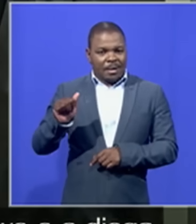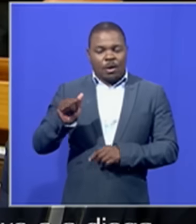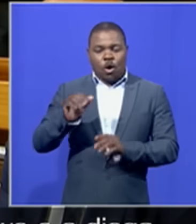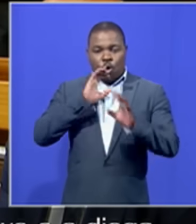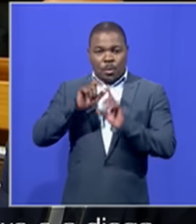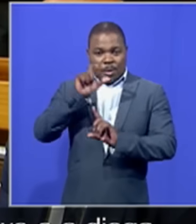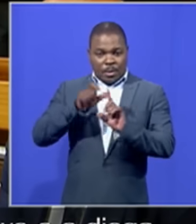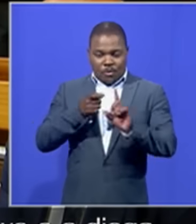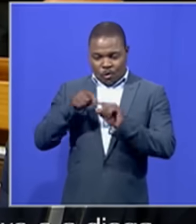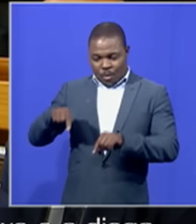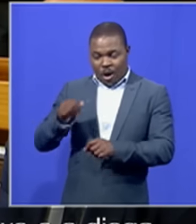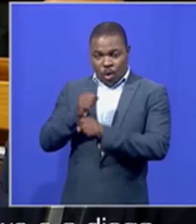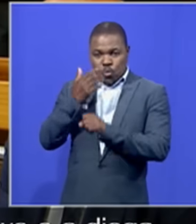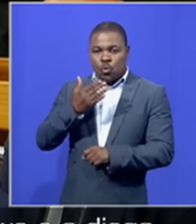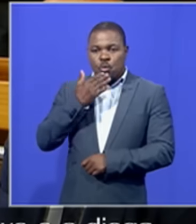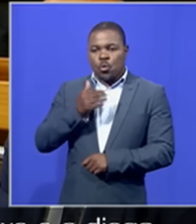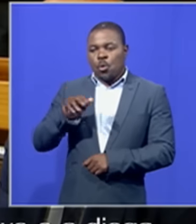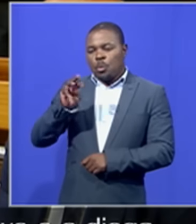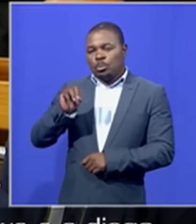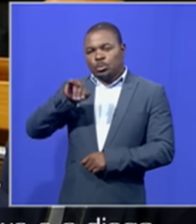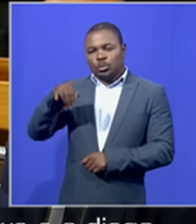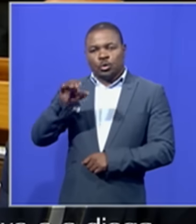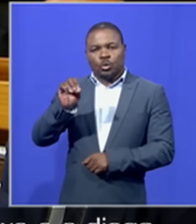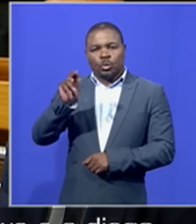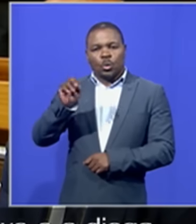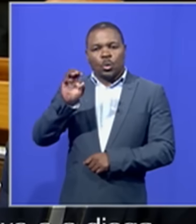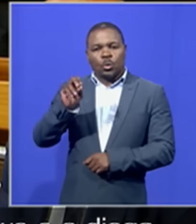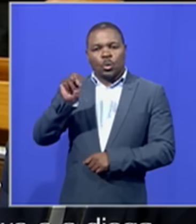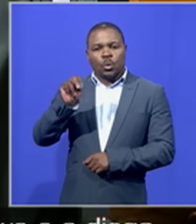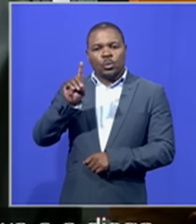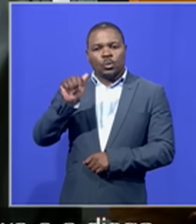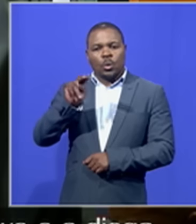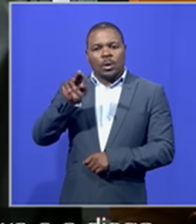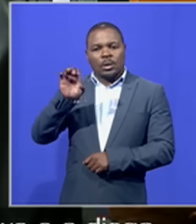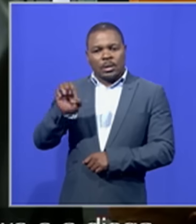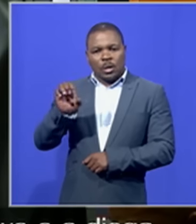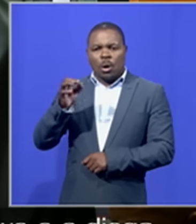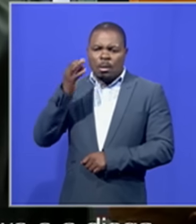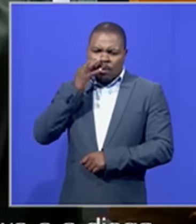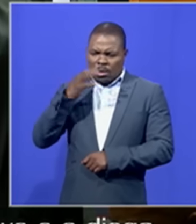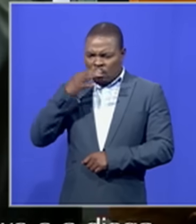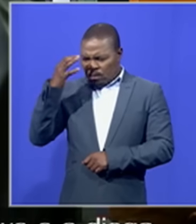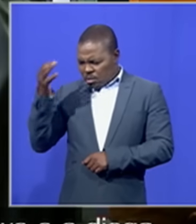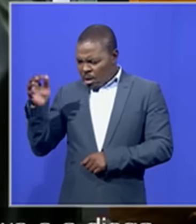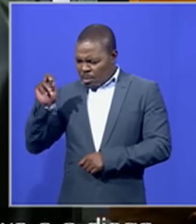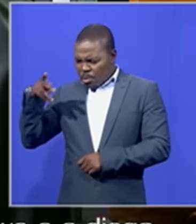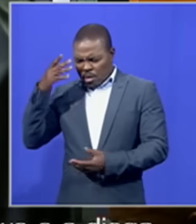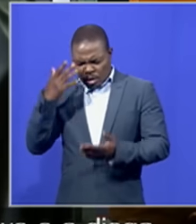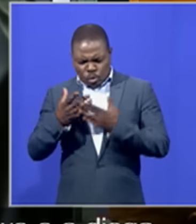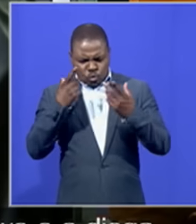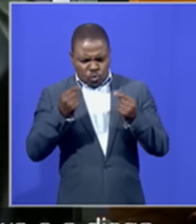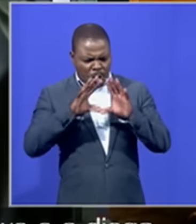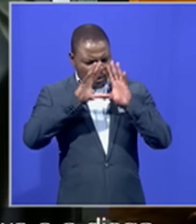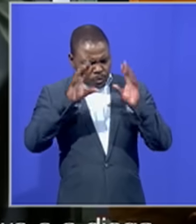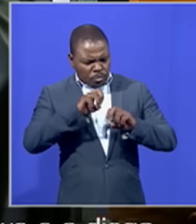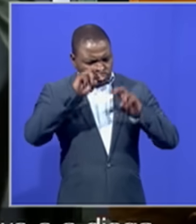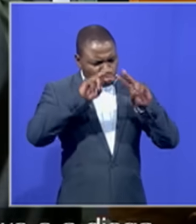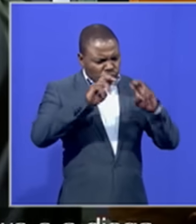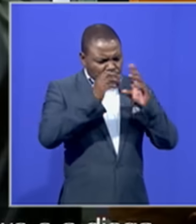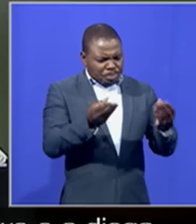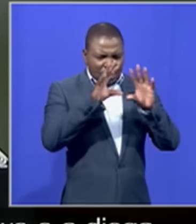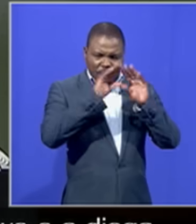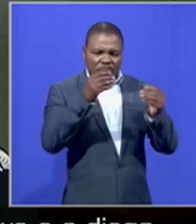Gauteng Phindi Mjonondwane mmušo o ka dira tšohle go humana seo ba se nyakago ge ba dira